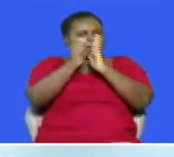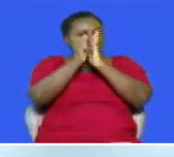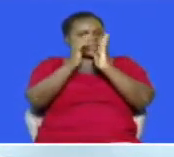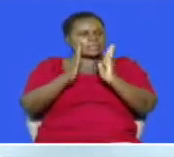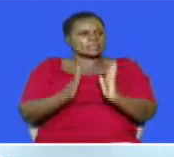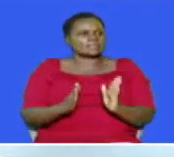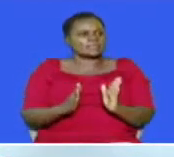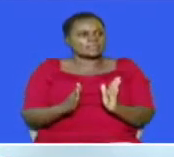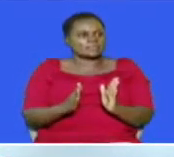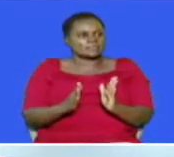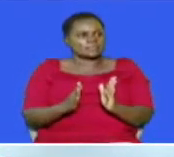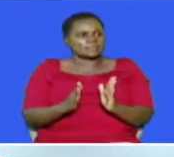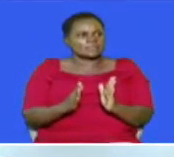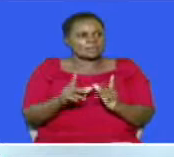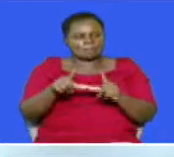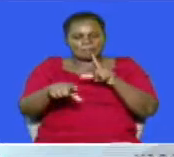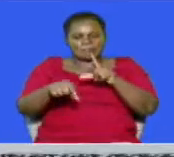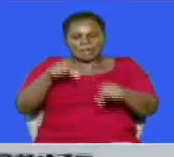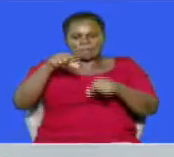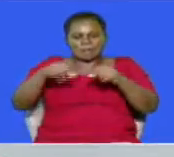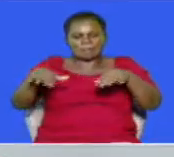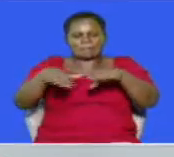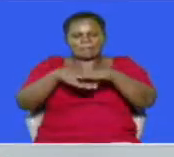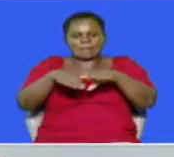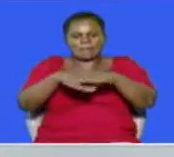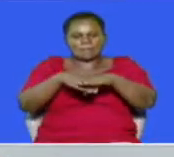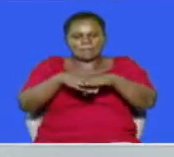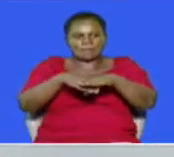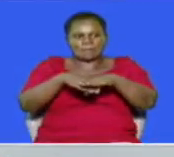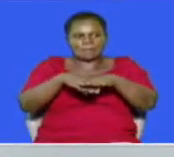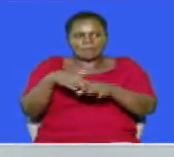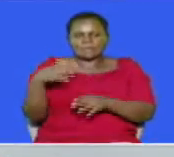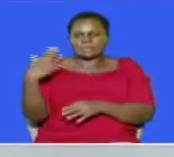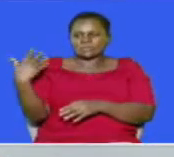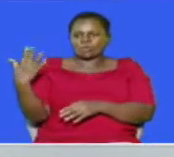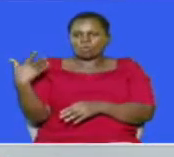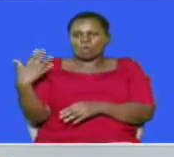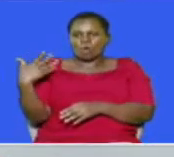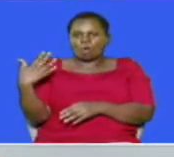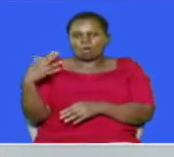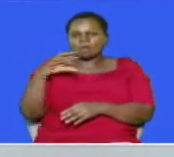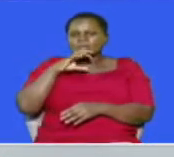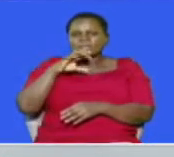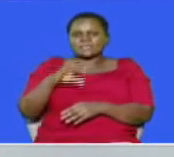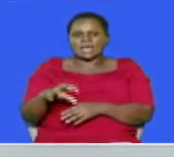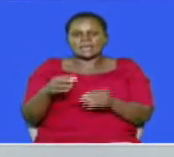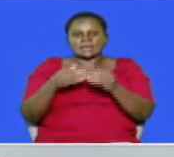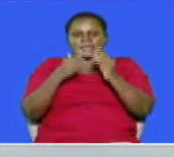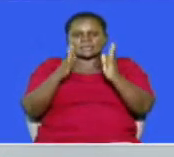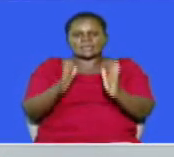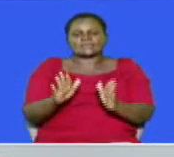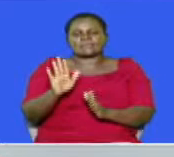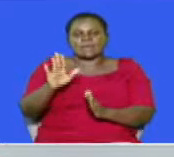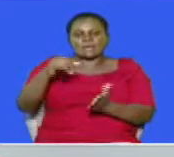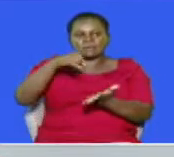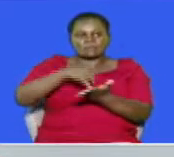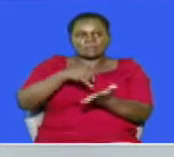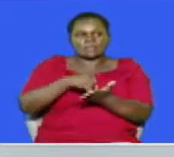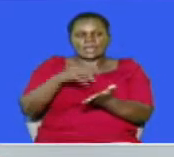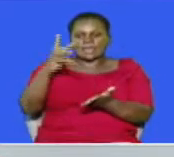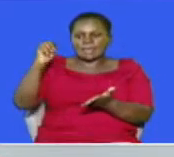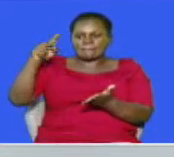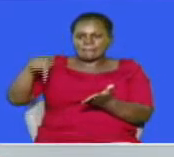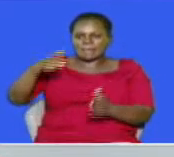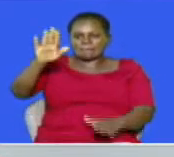are probing the death of nominated Member of Parliament David Sankok's son. Now the leaders, who include Madhira Member